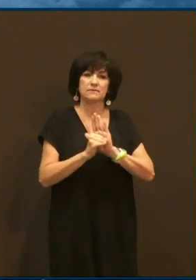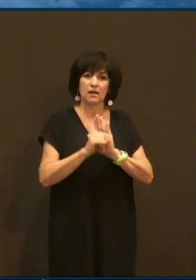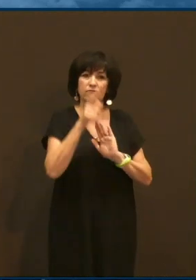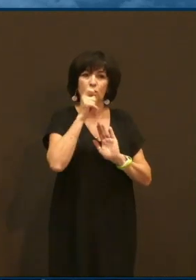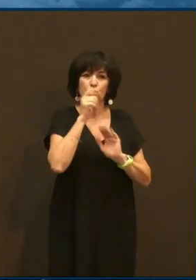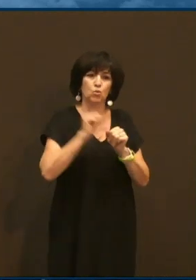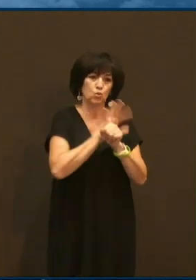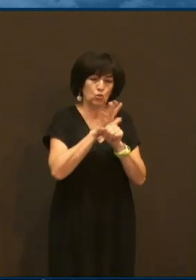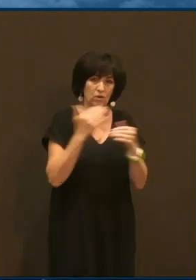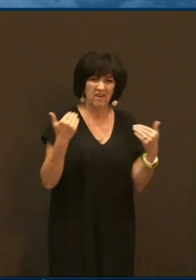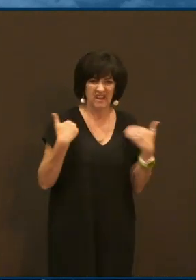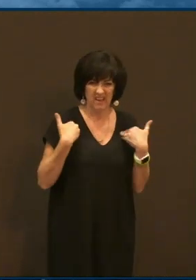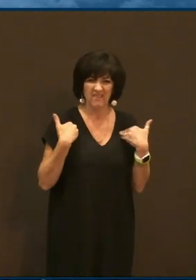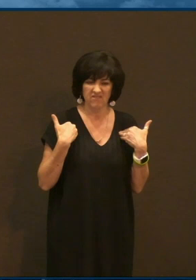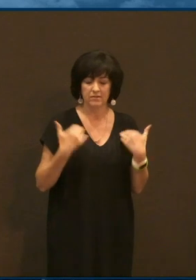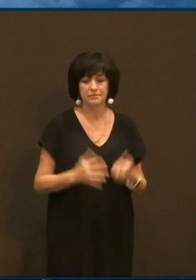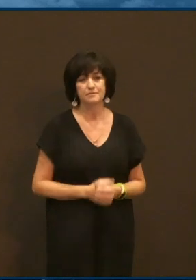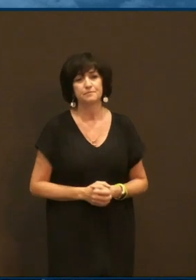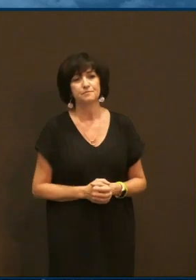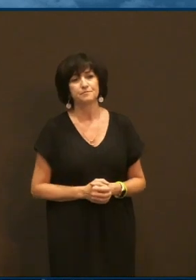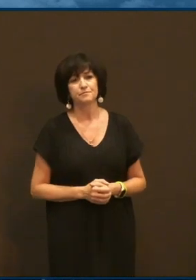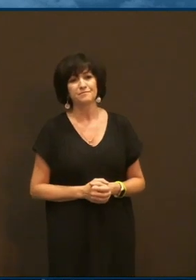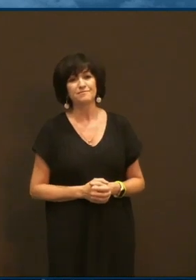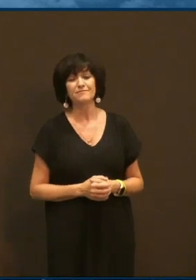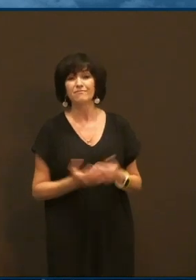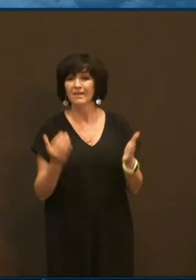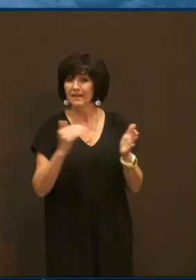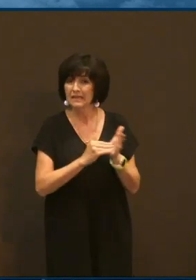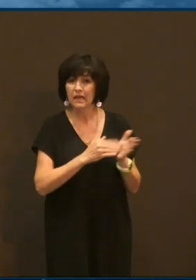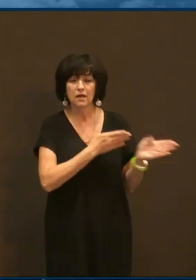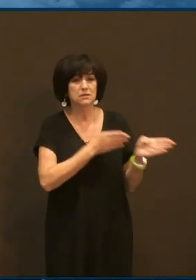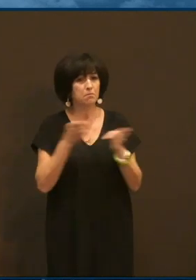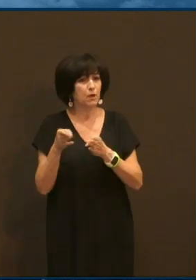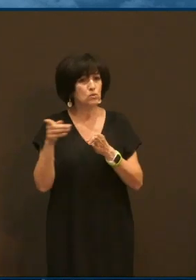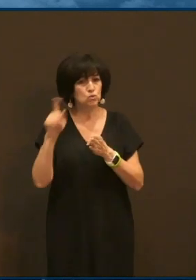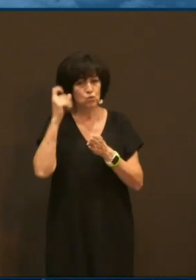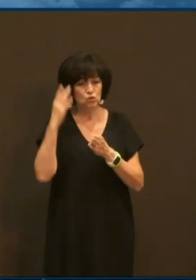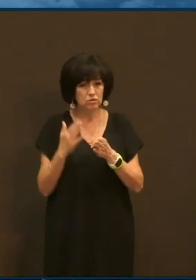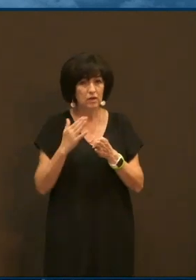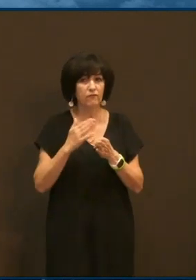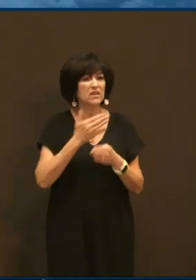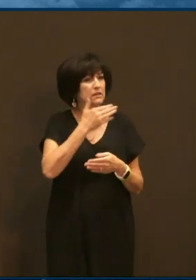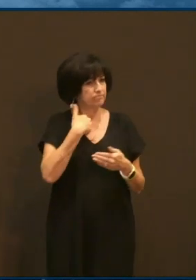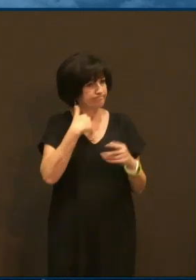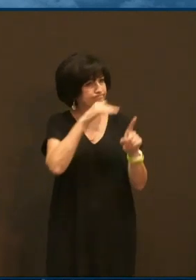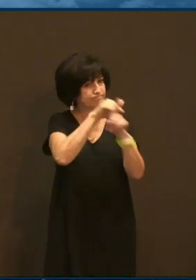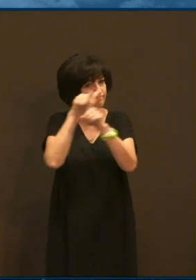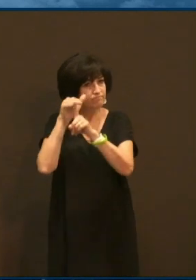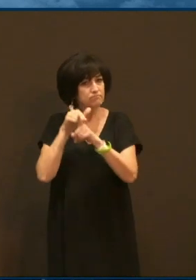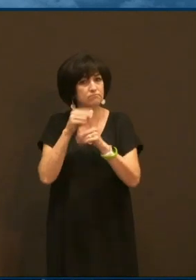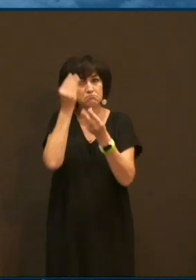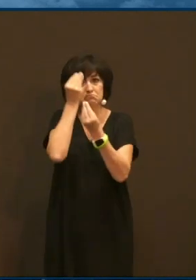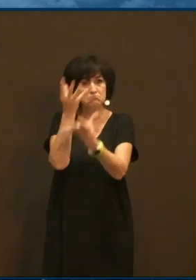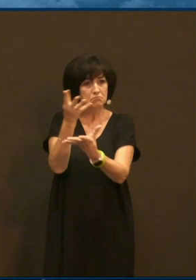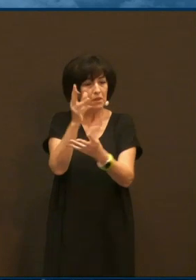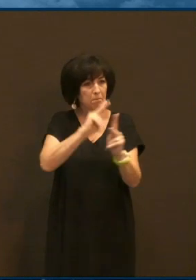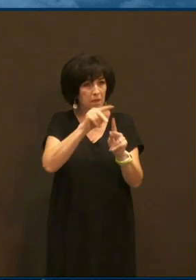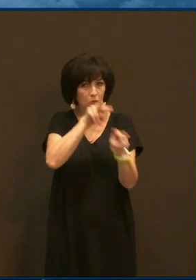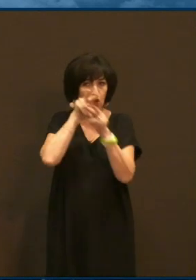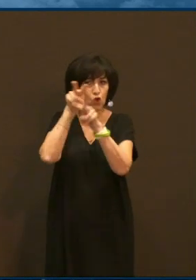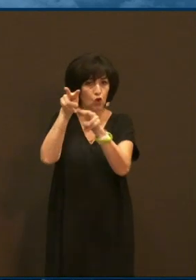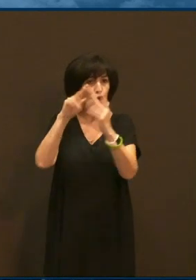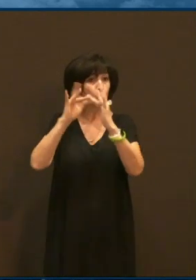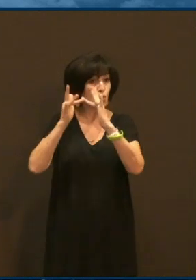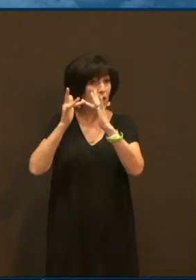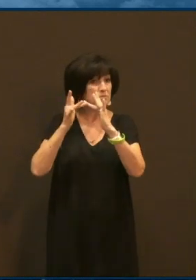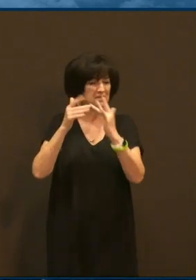to you. But again, we want people to be tested. Go to the website. We have approximately 20 different sites a week that we'll be facilitating